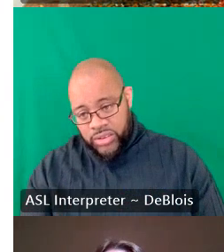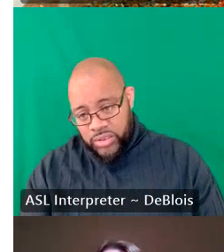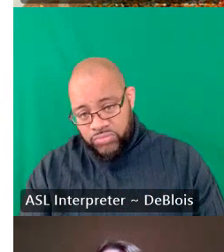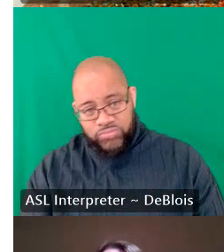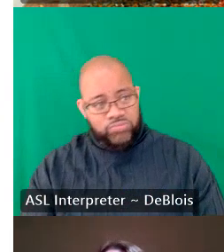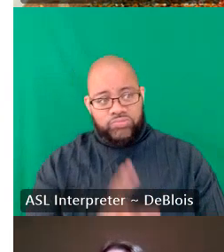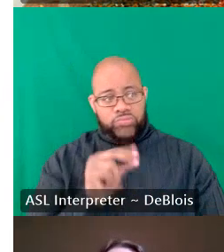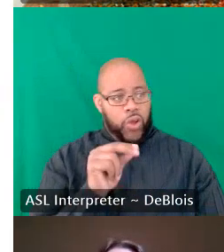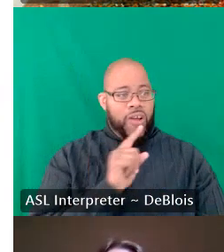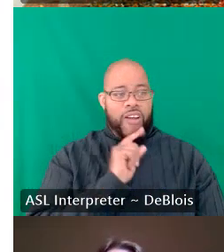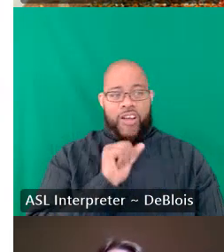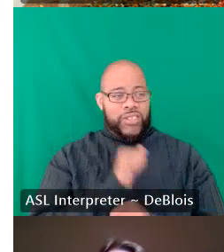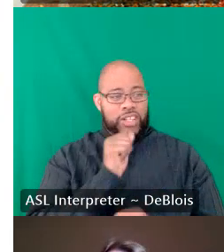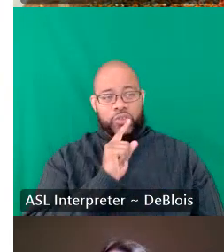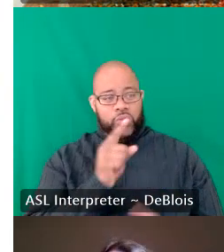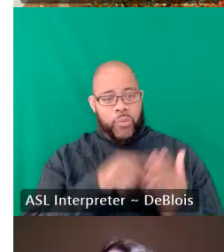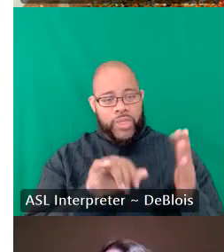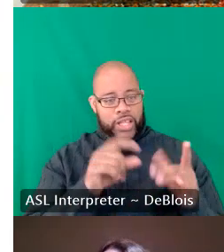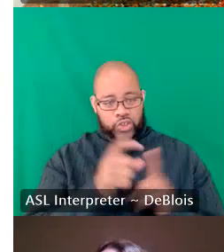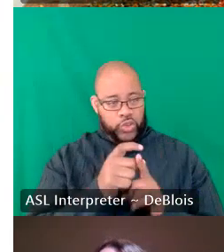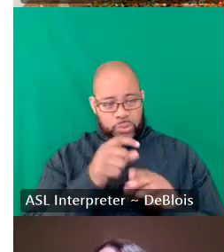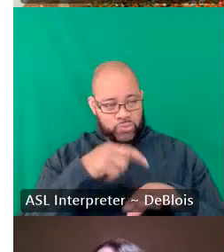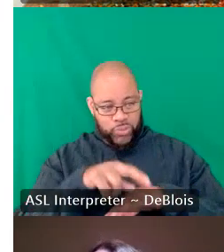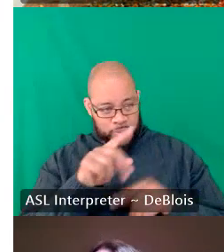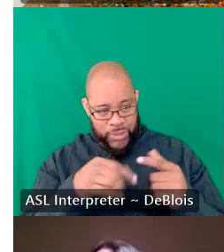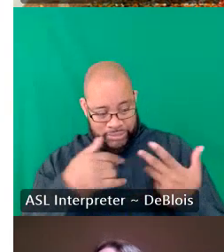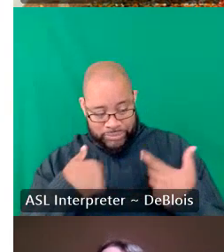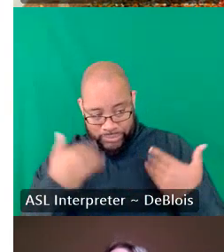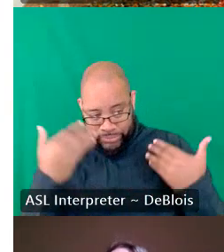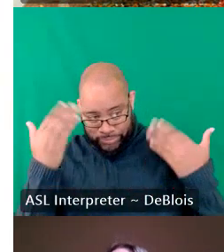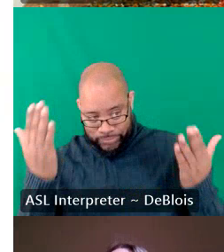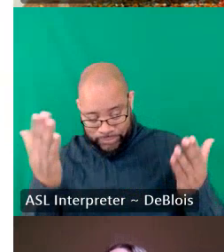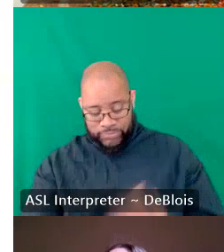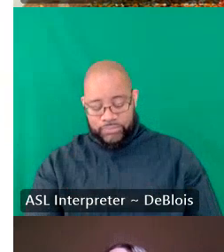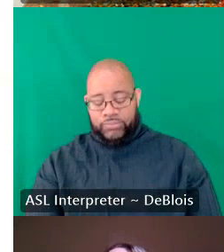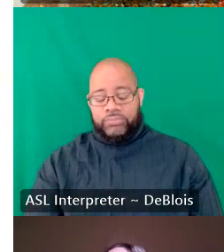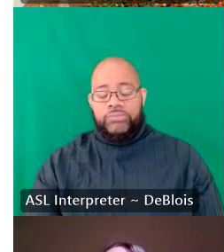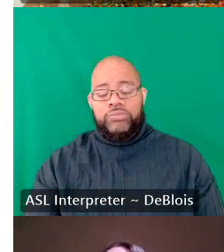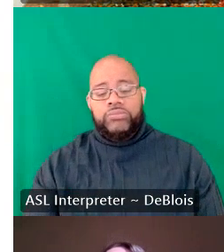No, I actually am not sure what that term refers to.